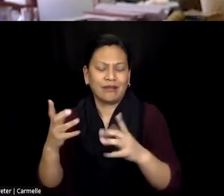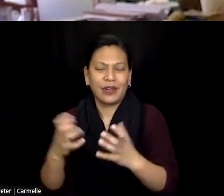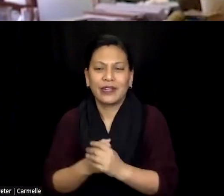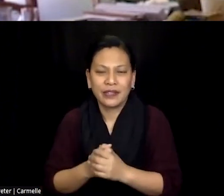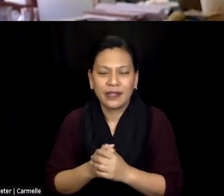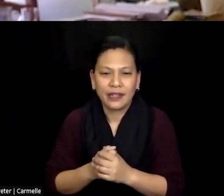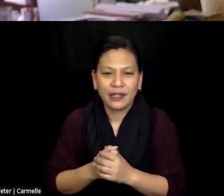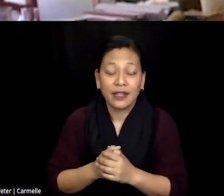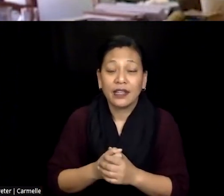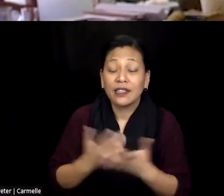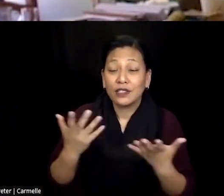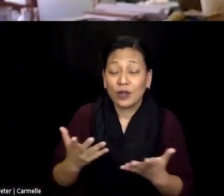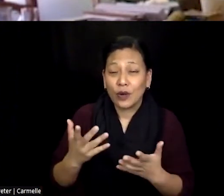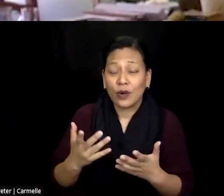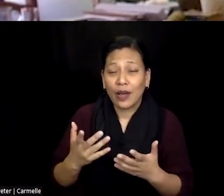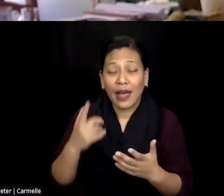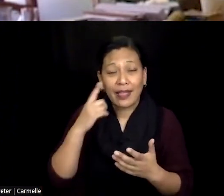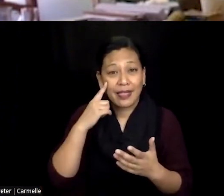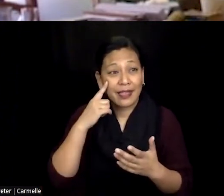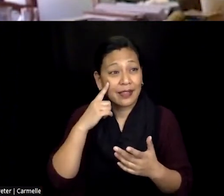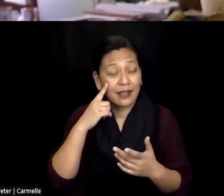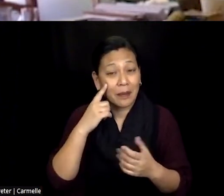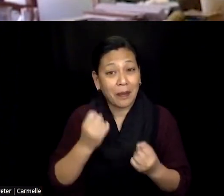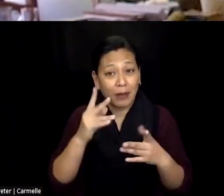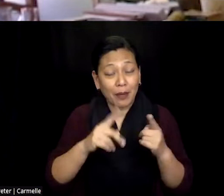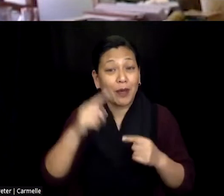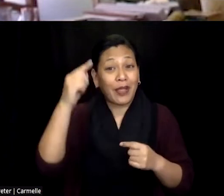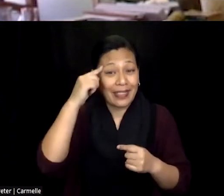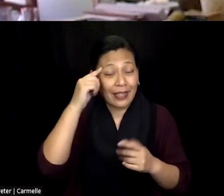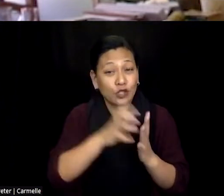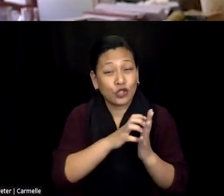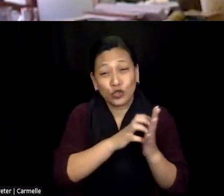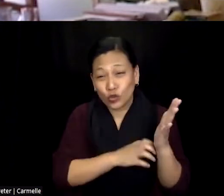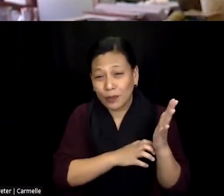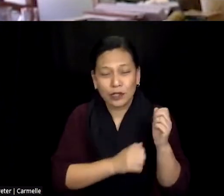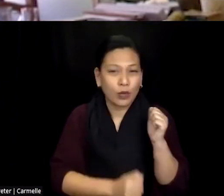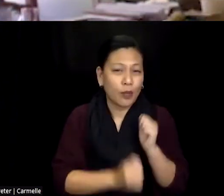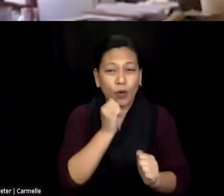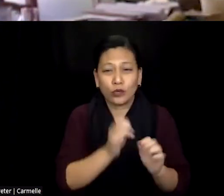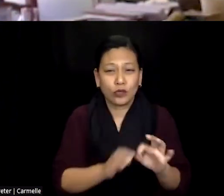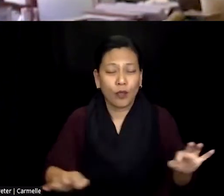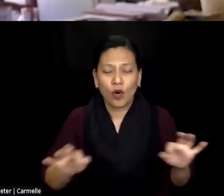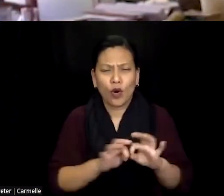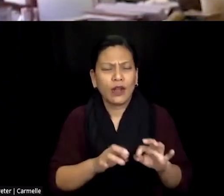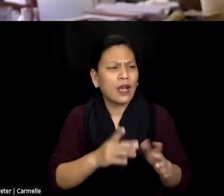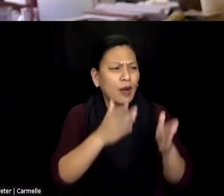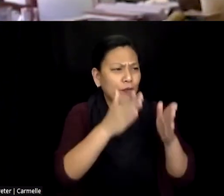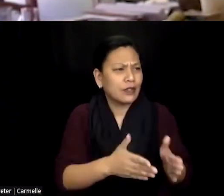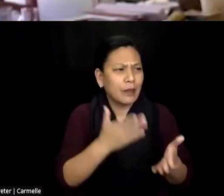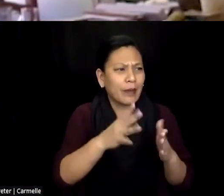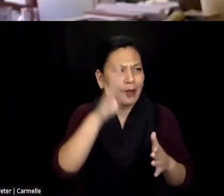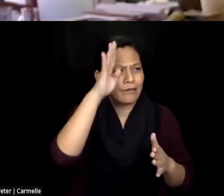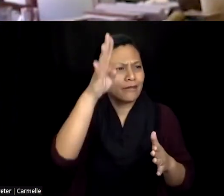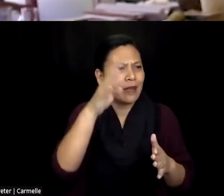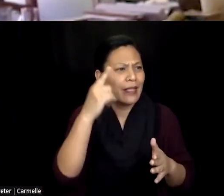the big misconception is that anybody cares about scripts at all. That's the biggest one that I've noticed, is that someone thinks that they're going to write a